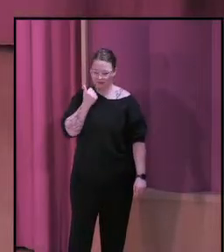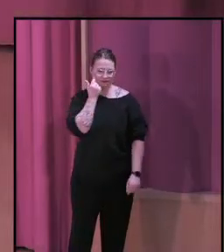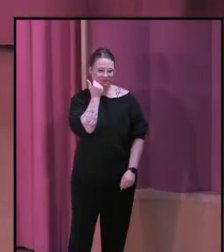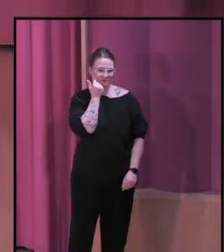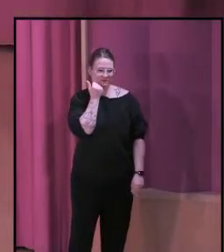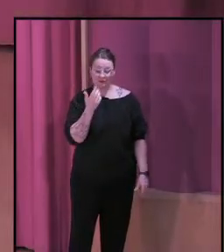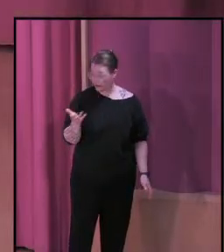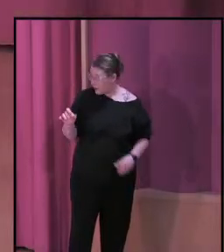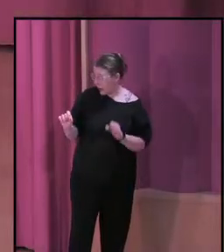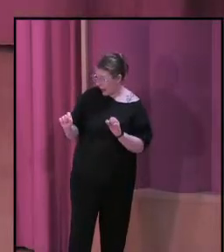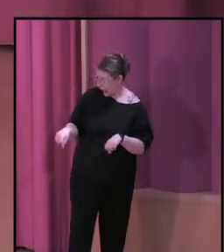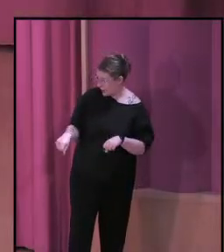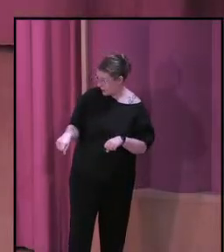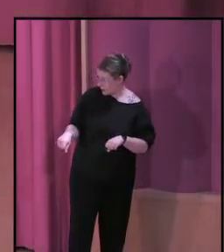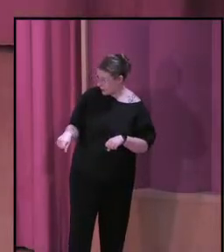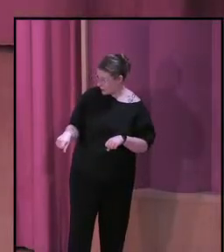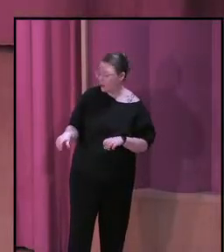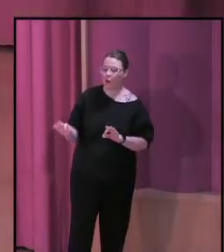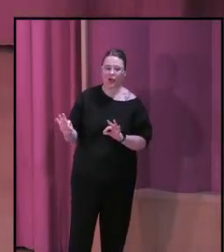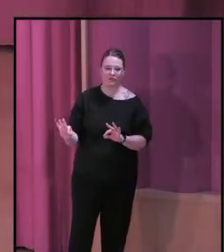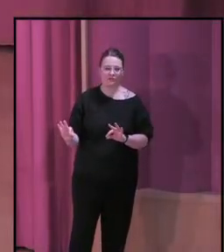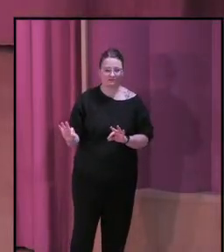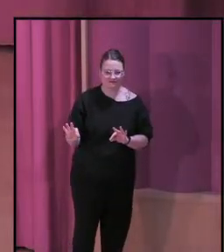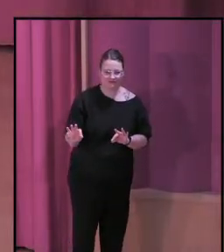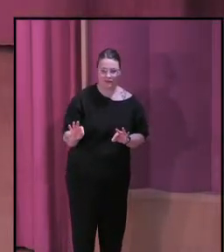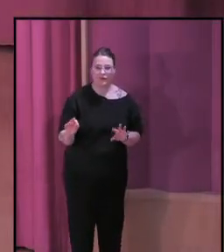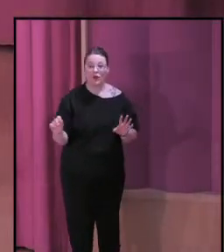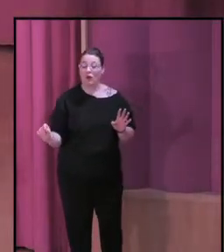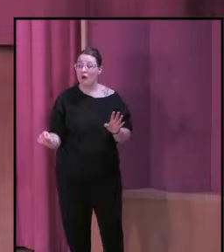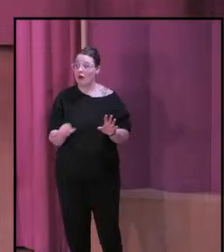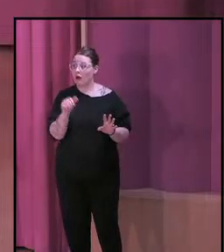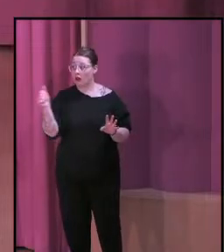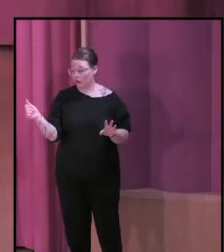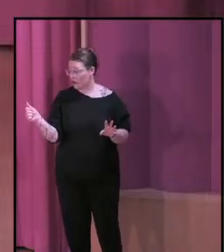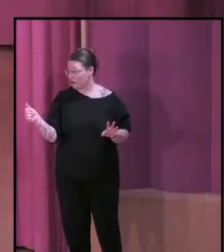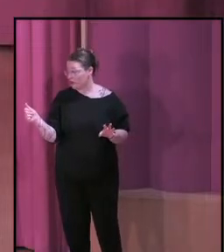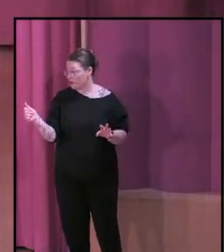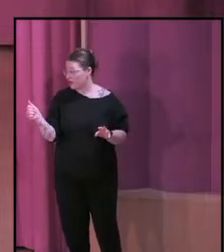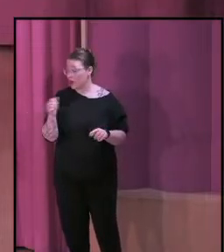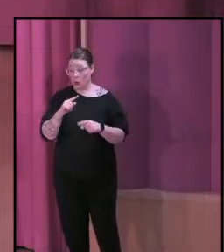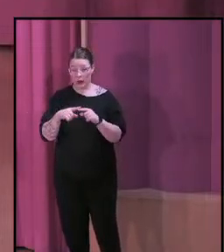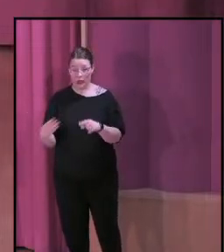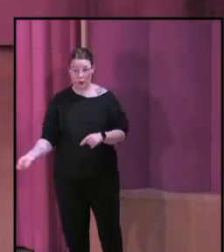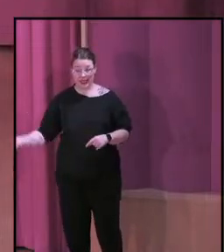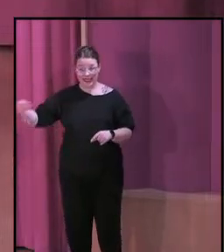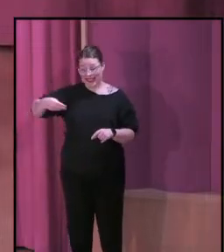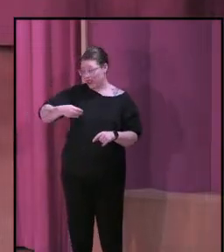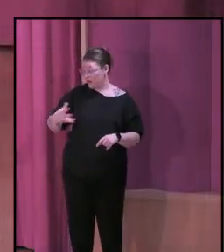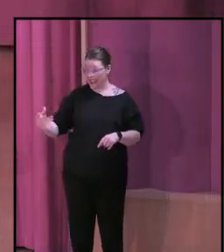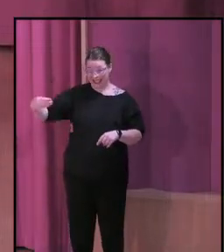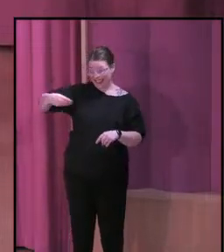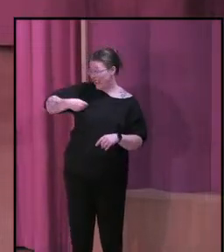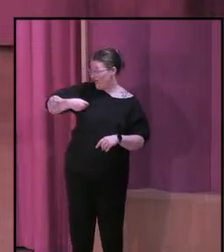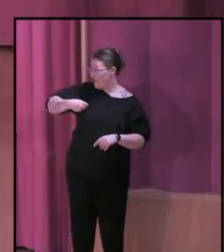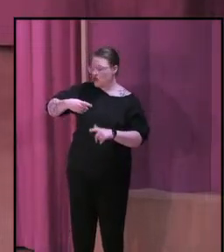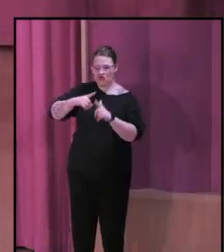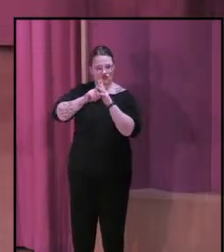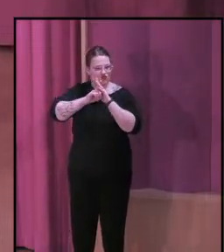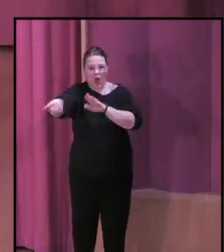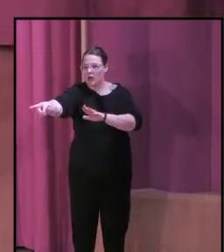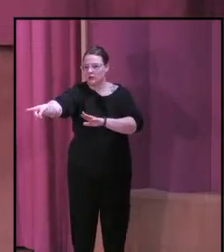You can do that, right? Okay. The other thing is once you hand me those props, I need you to run like the